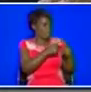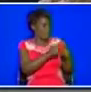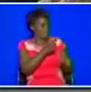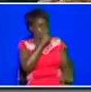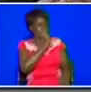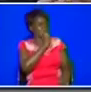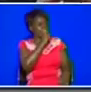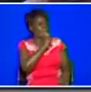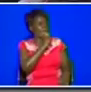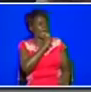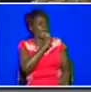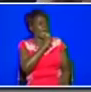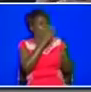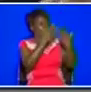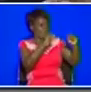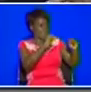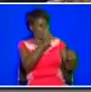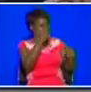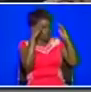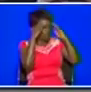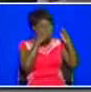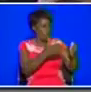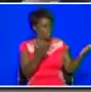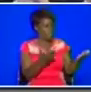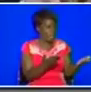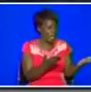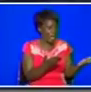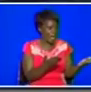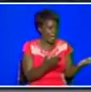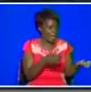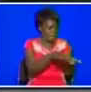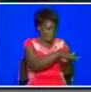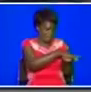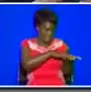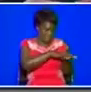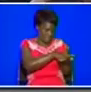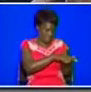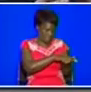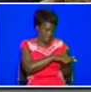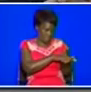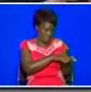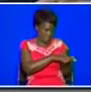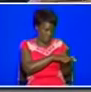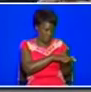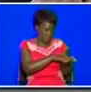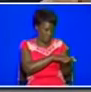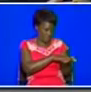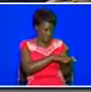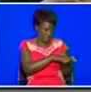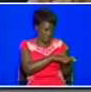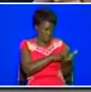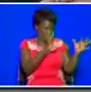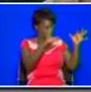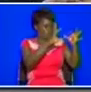right. He focused first on founding a cohesive, mm-hmm. united